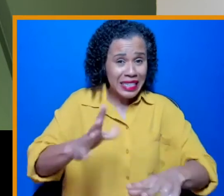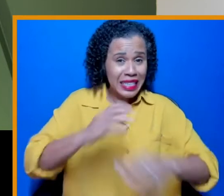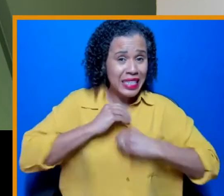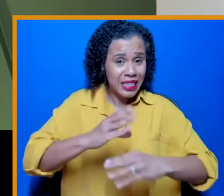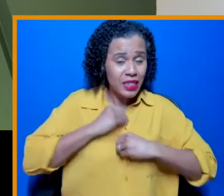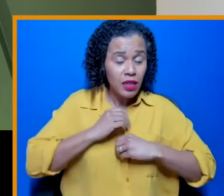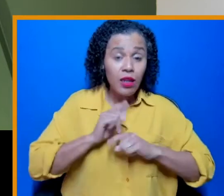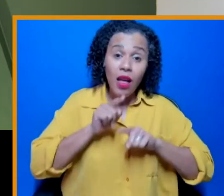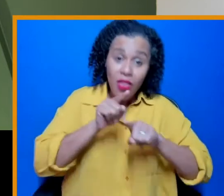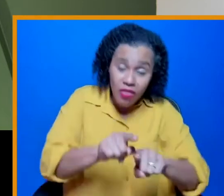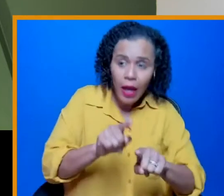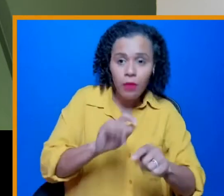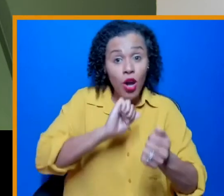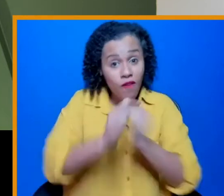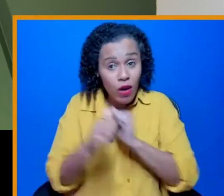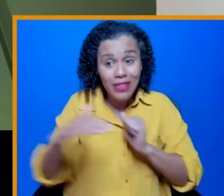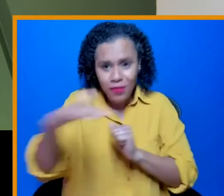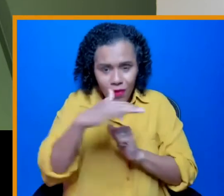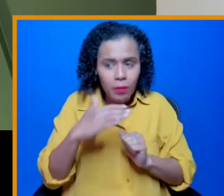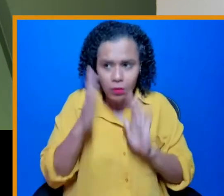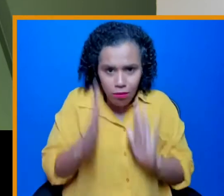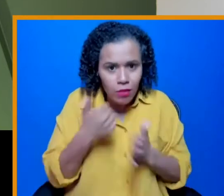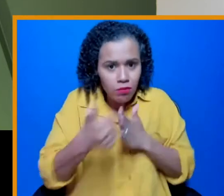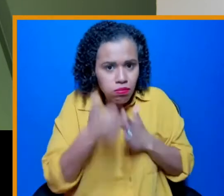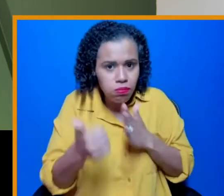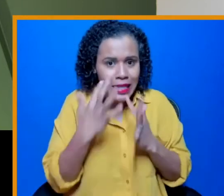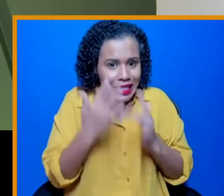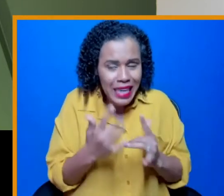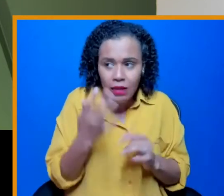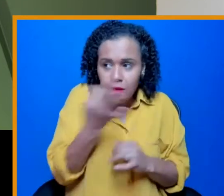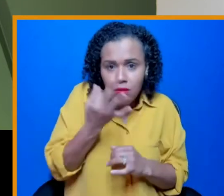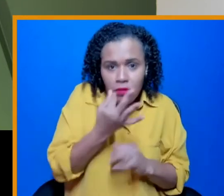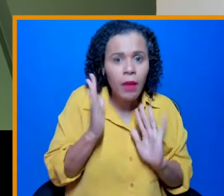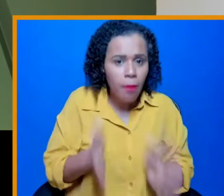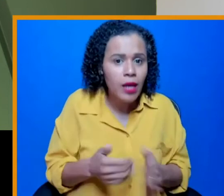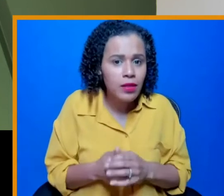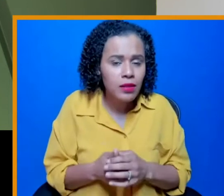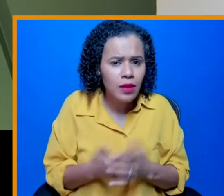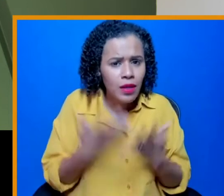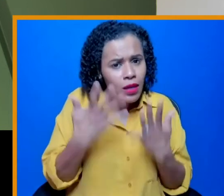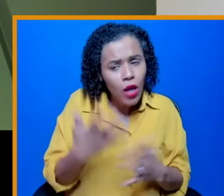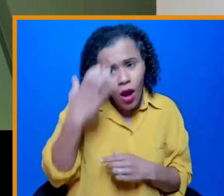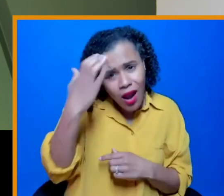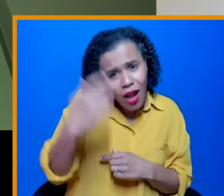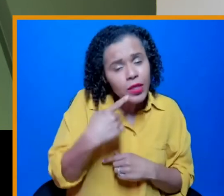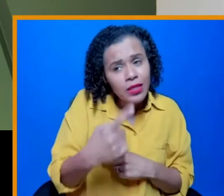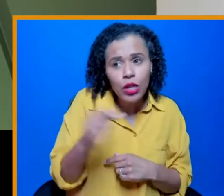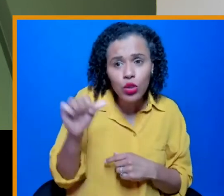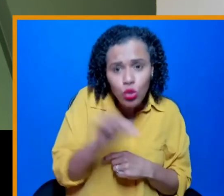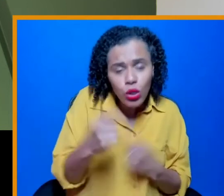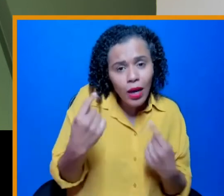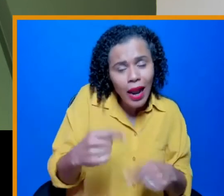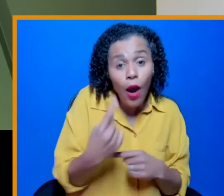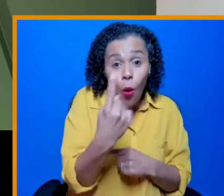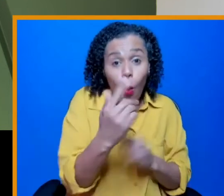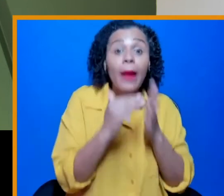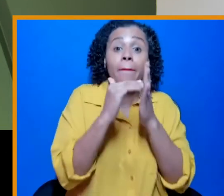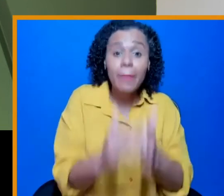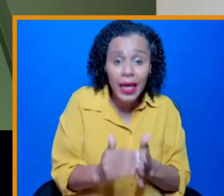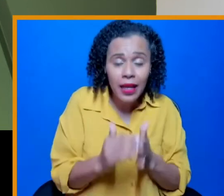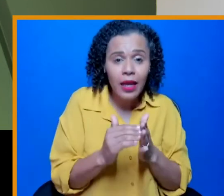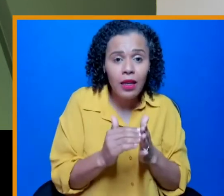families will still need to test regularly. At the moment, the government is talking about allowing 1 million of those